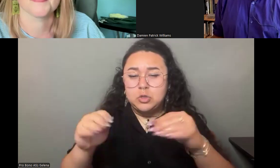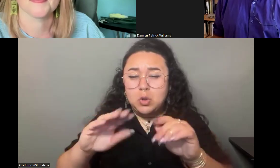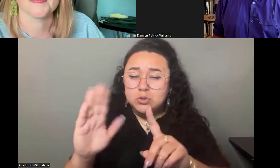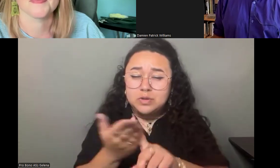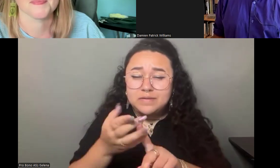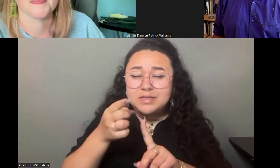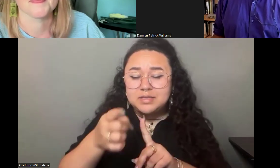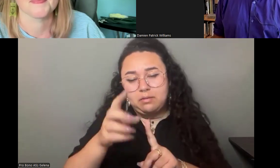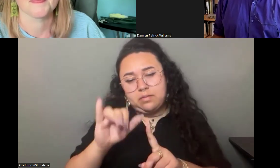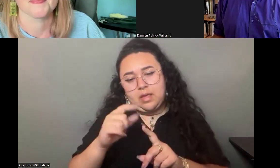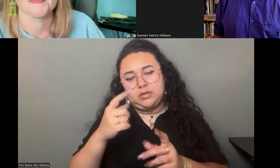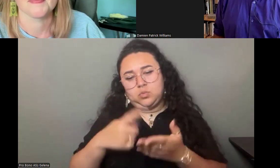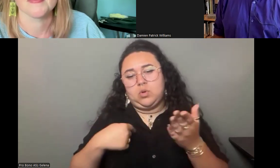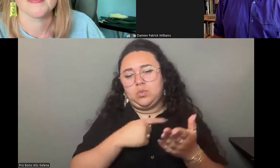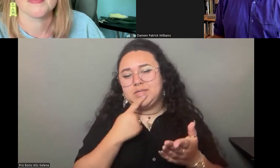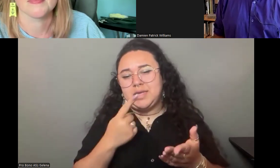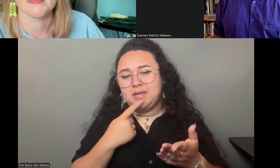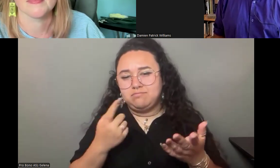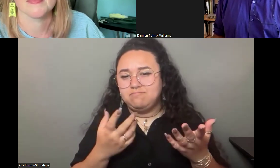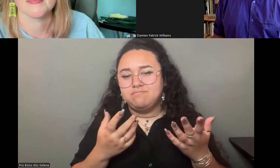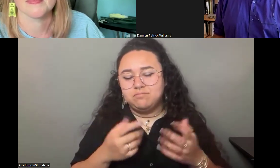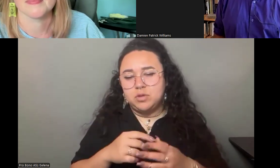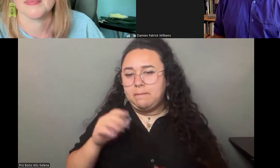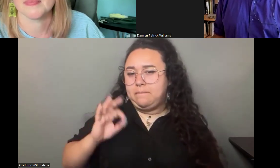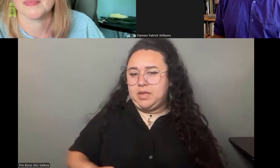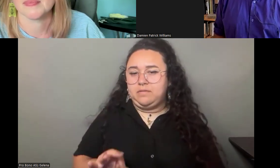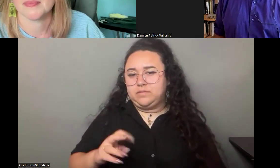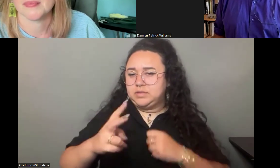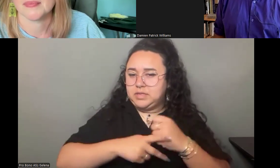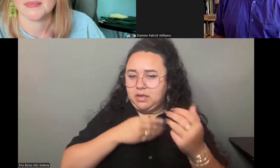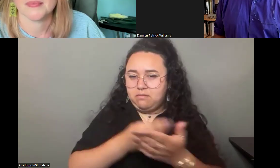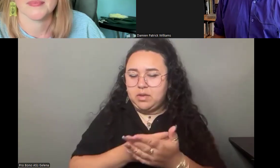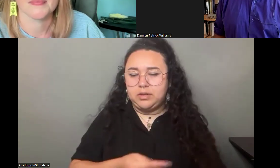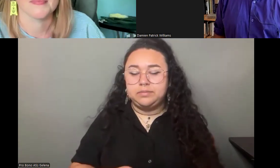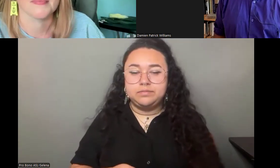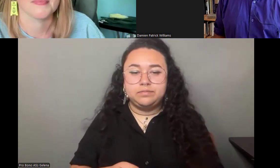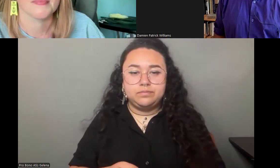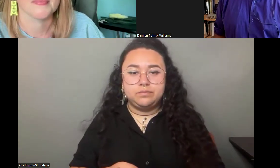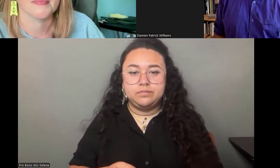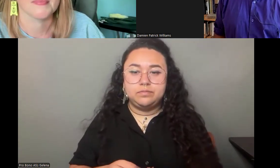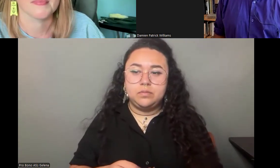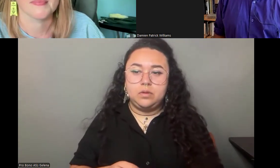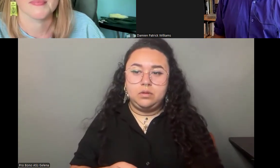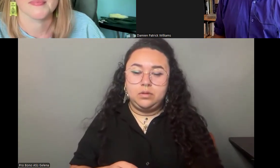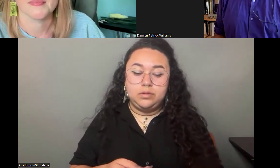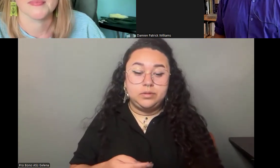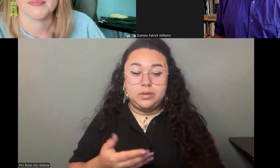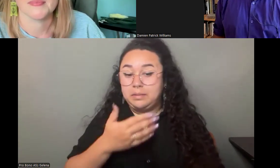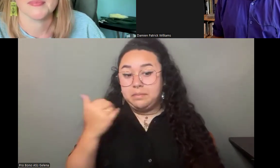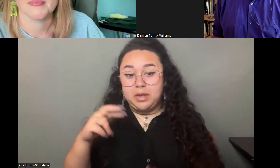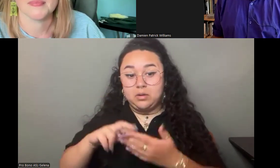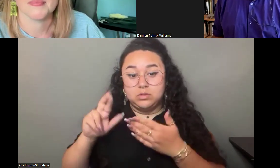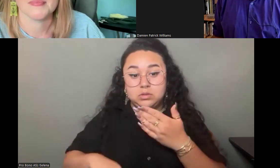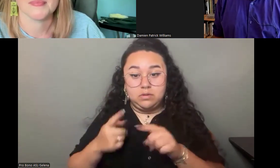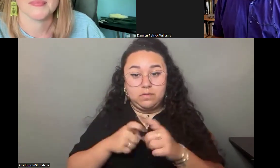of arguments that we put forward. Right? You're saving costs at every level, and you're getting better outcomes from your